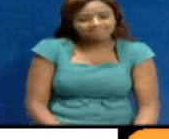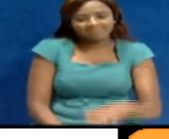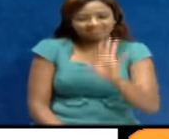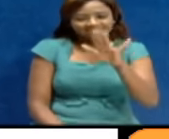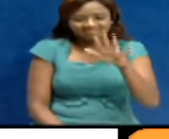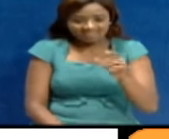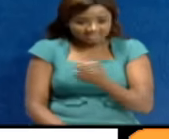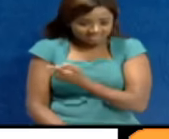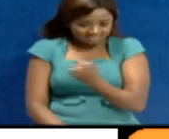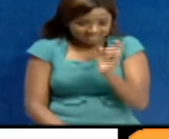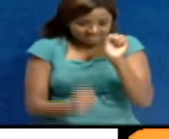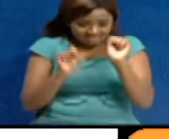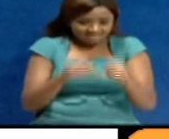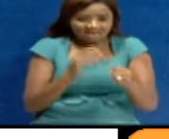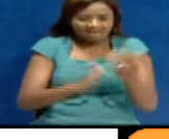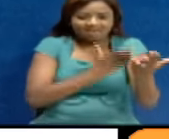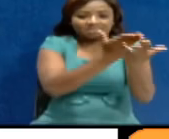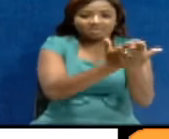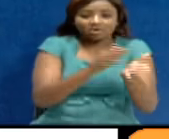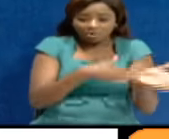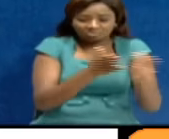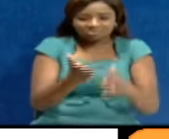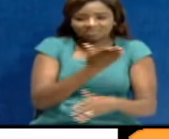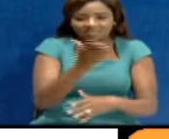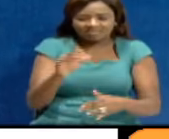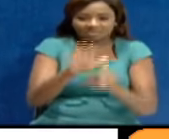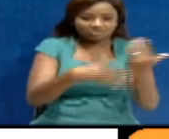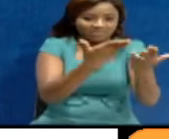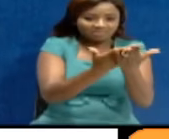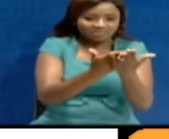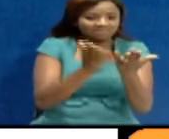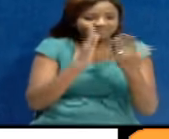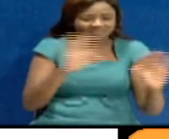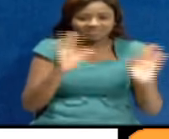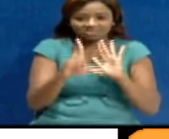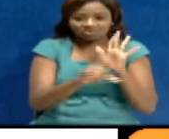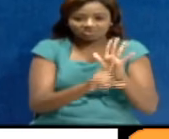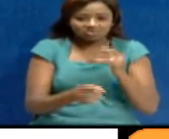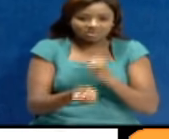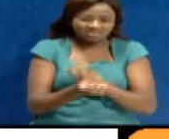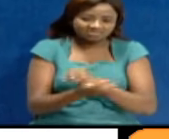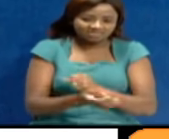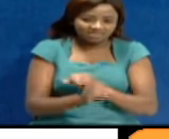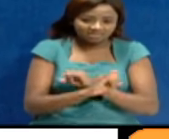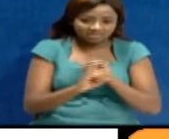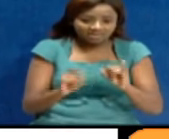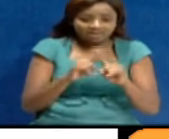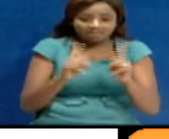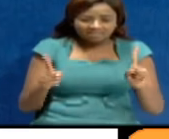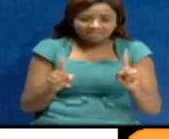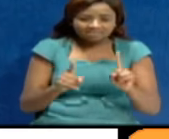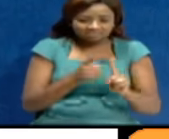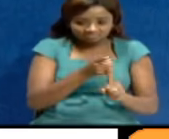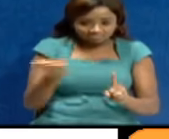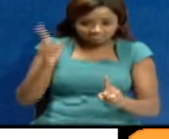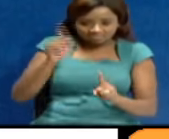appeal. The opportunity for appeal already exists in the law, so we don't need to overemphasize that. But this is what they must